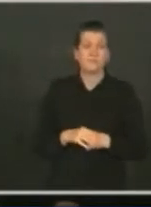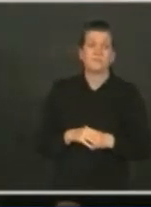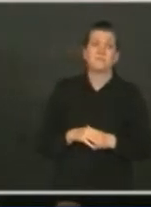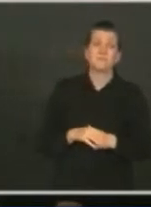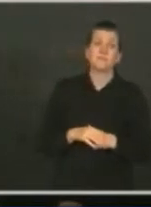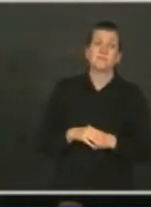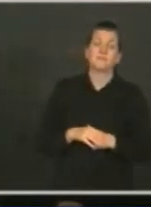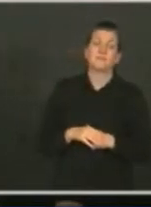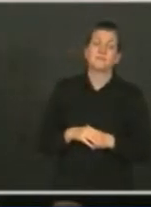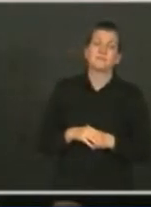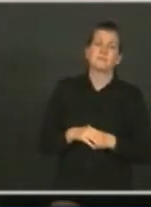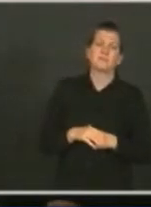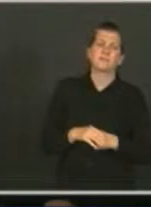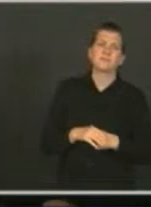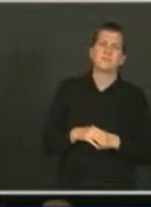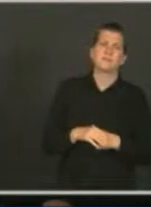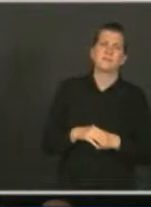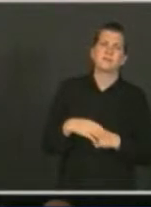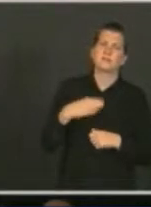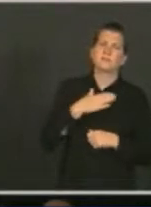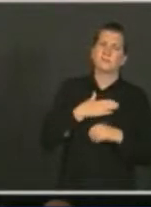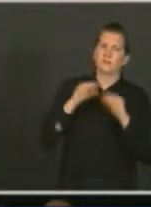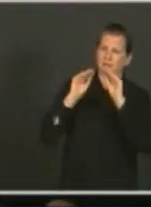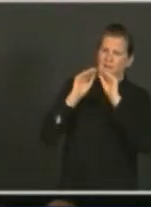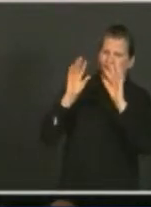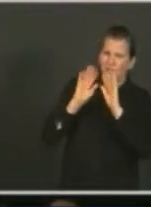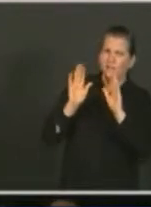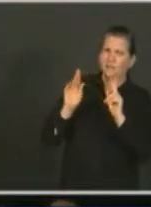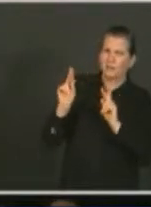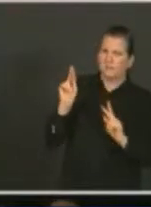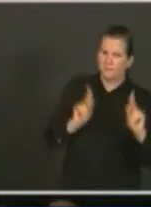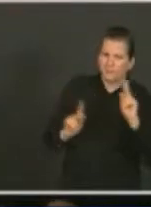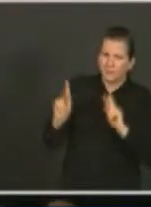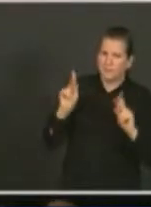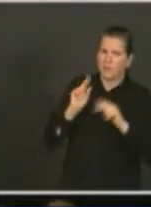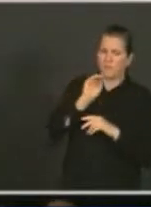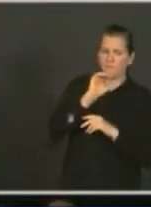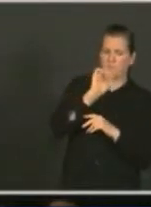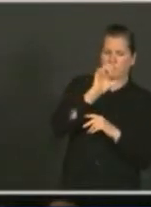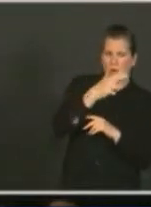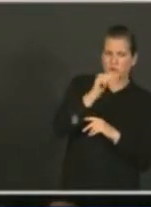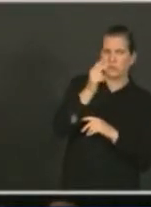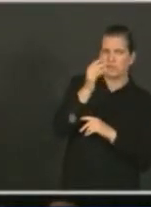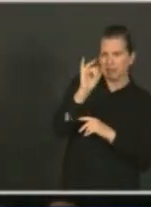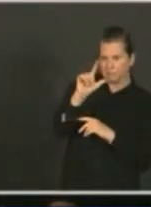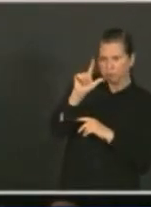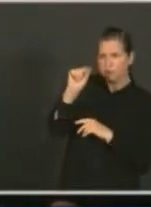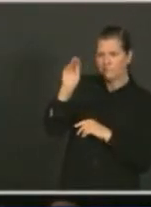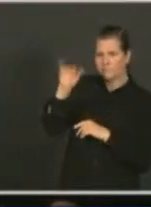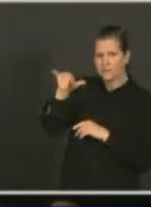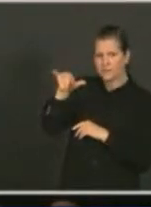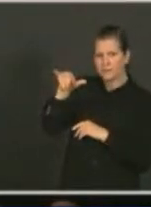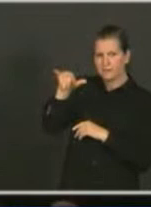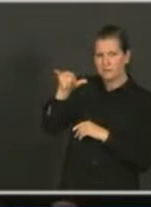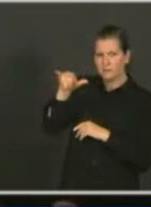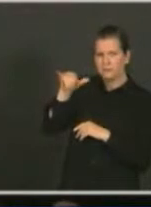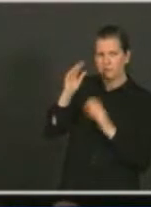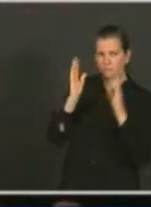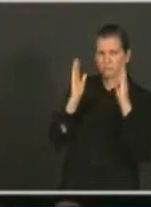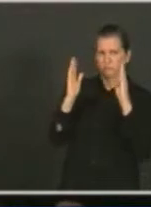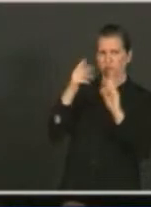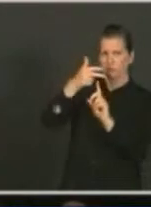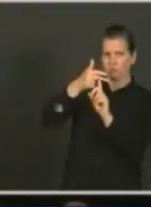process. People had a lot of buy-in in March, April, and May, and you have done incremental, as you said, trying to do more